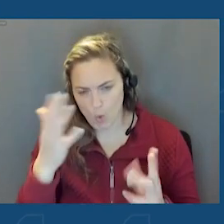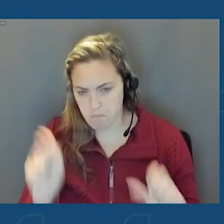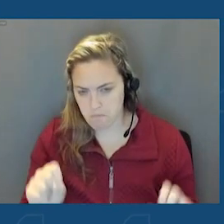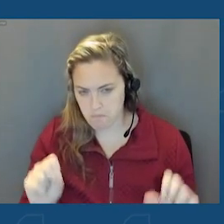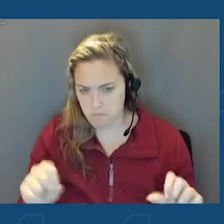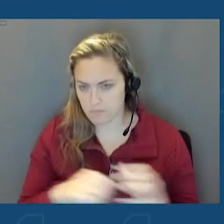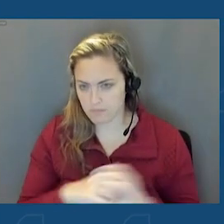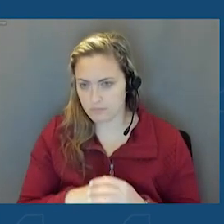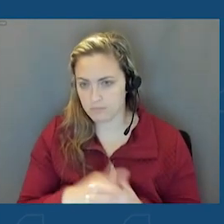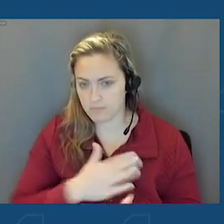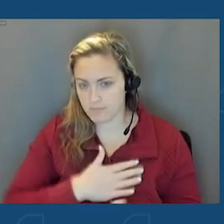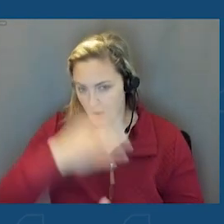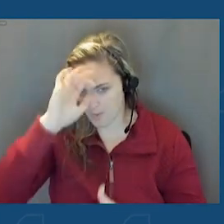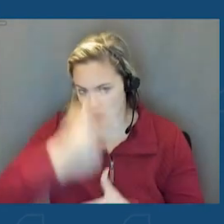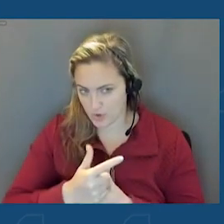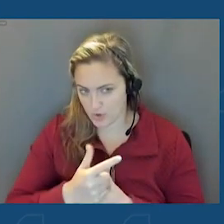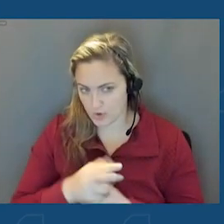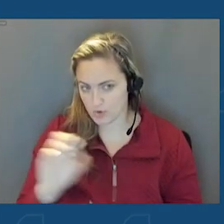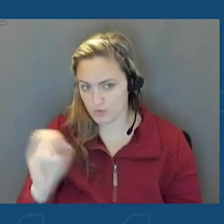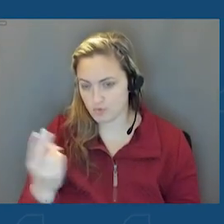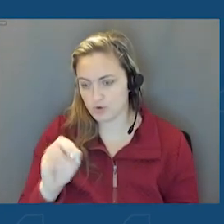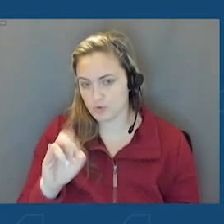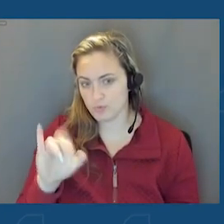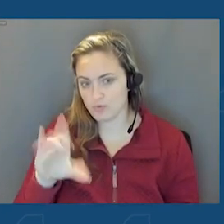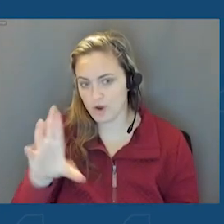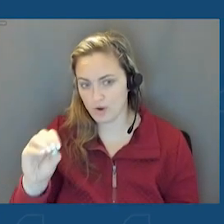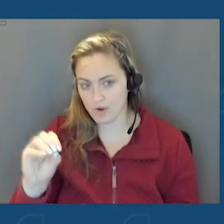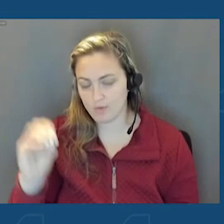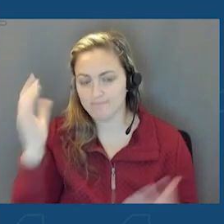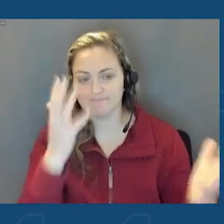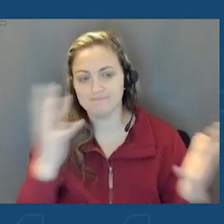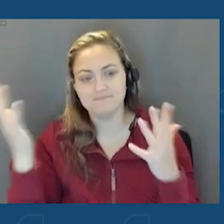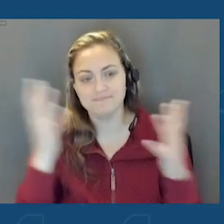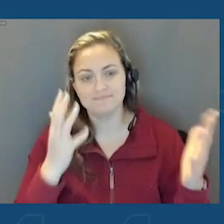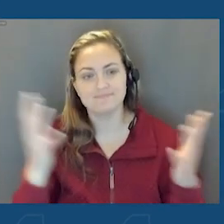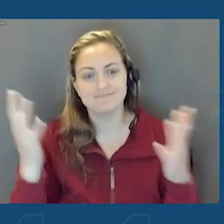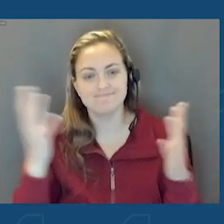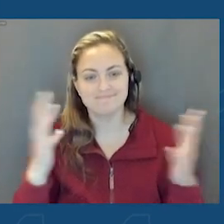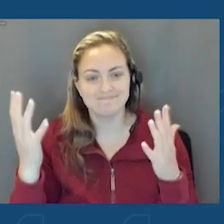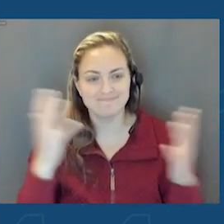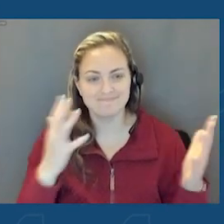my brother, Rich Maroko. Give it up.